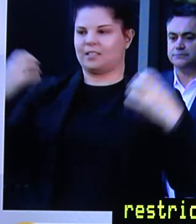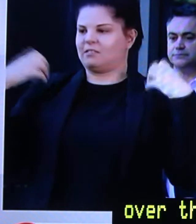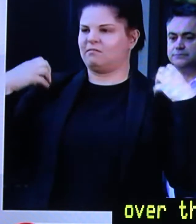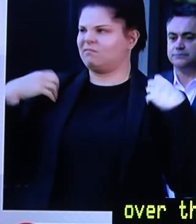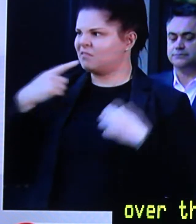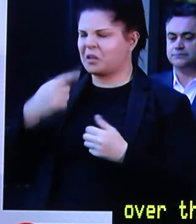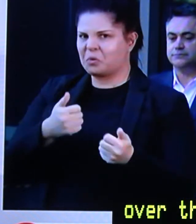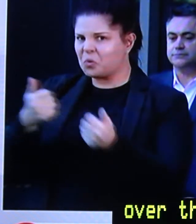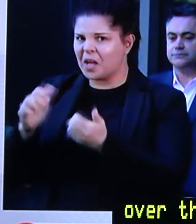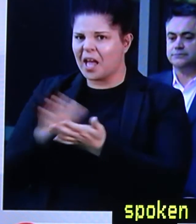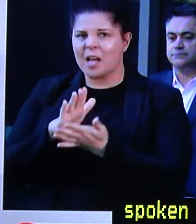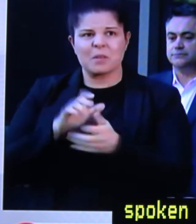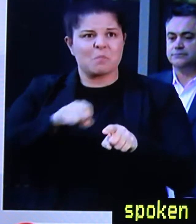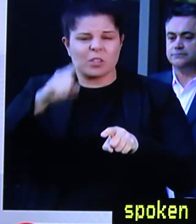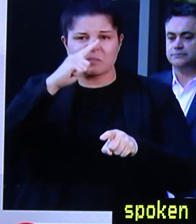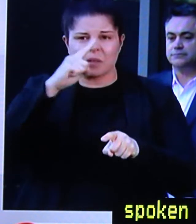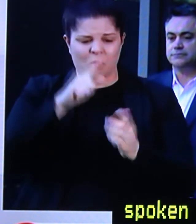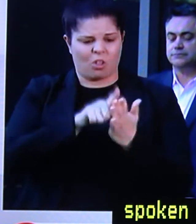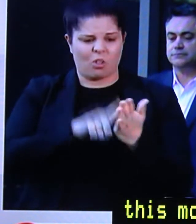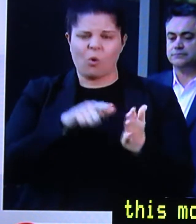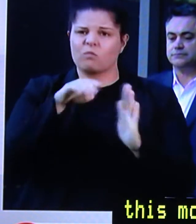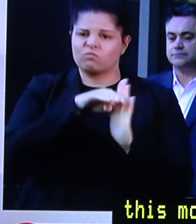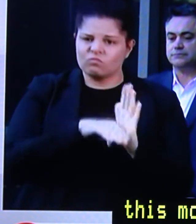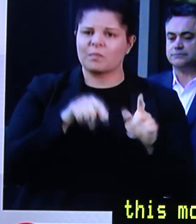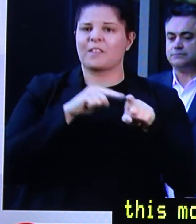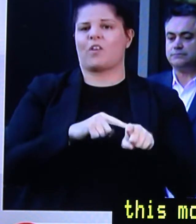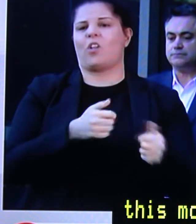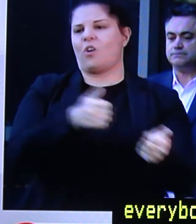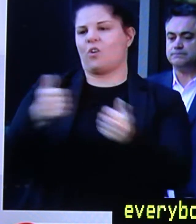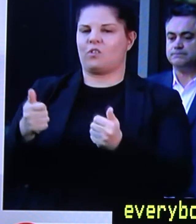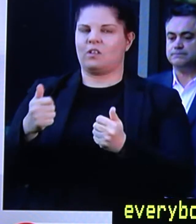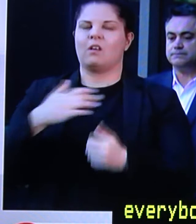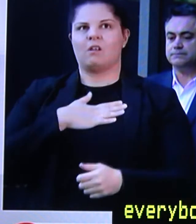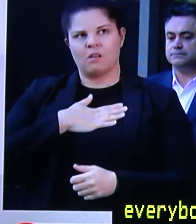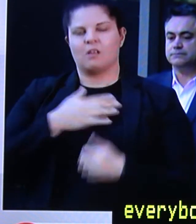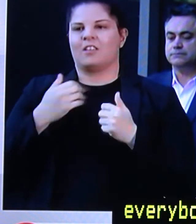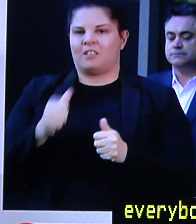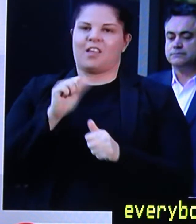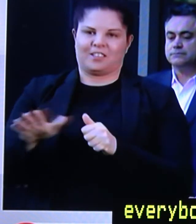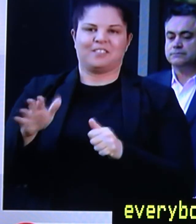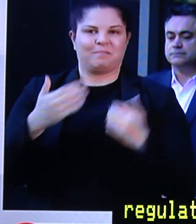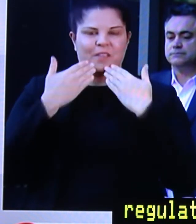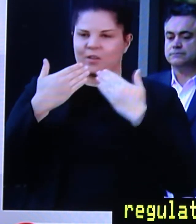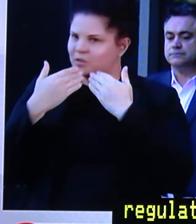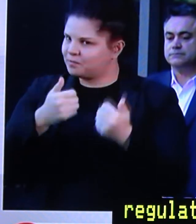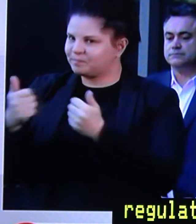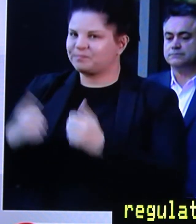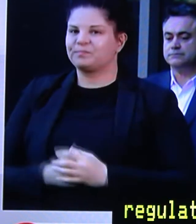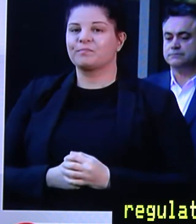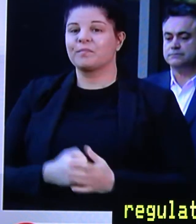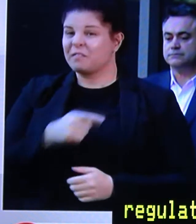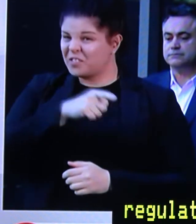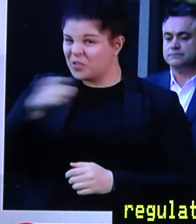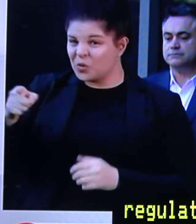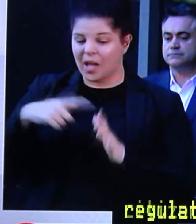the rules and regulations. And again, a huge thank you to our citizens. This gives us heart that with the downloading of the COVID Safe app